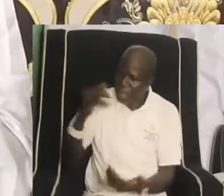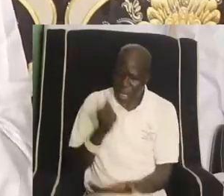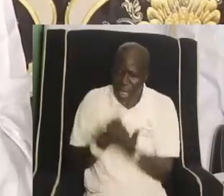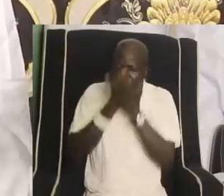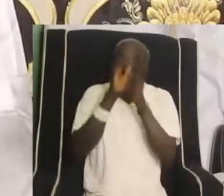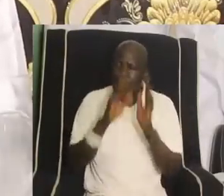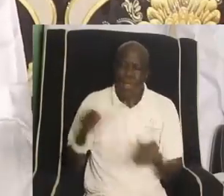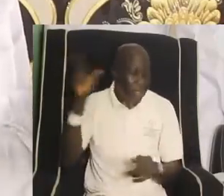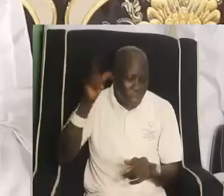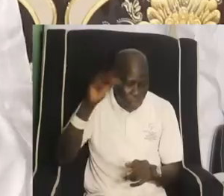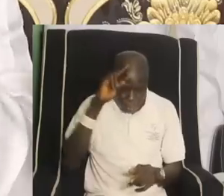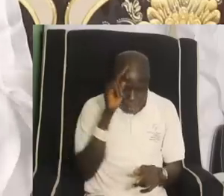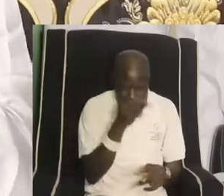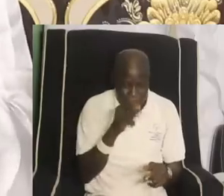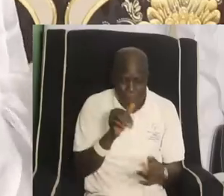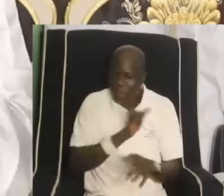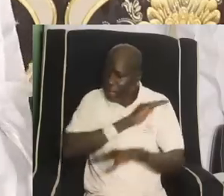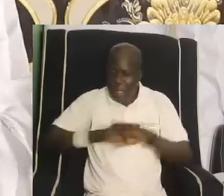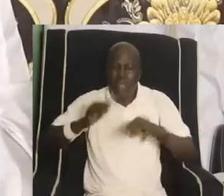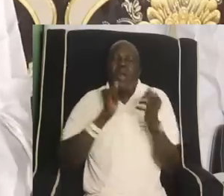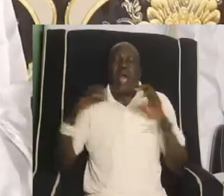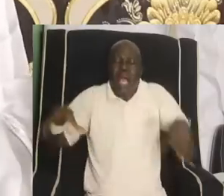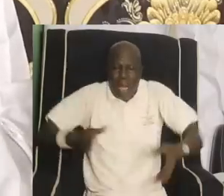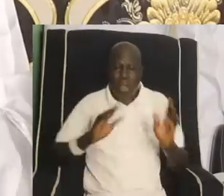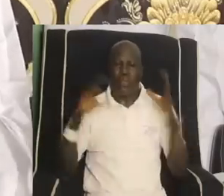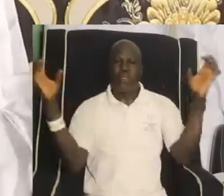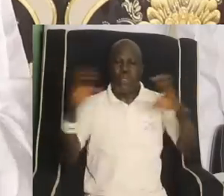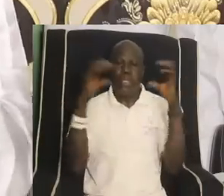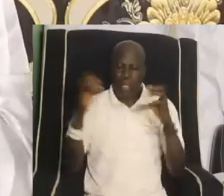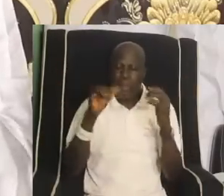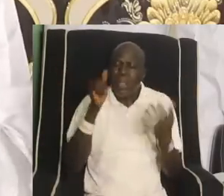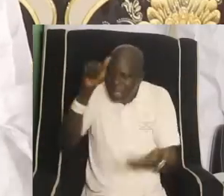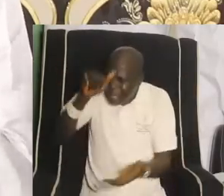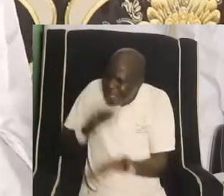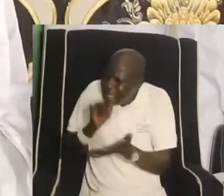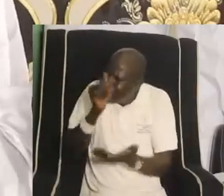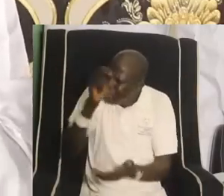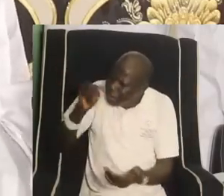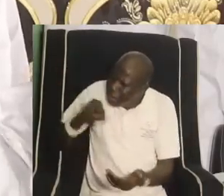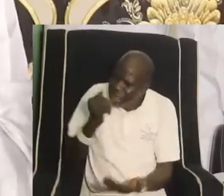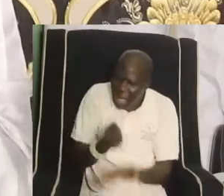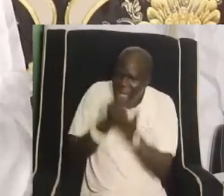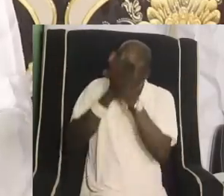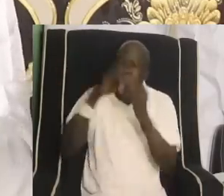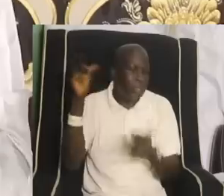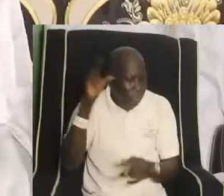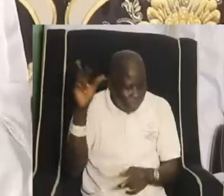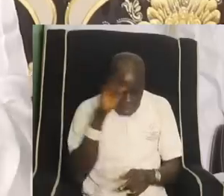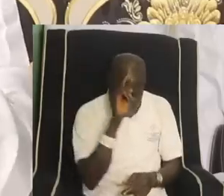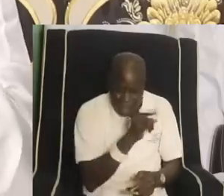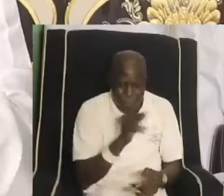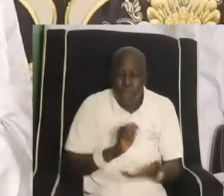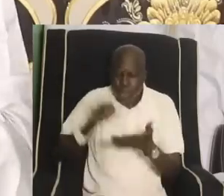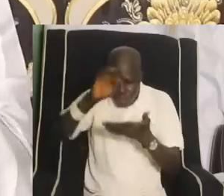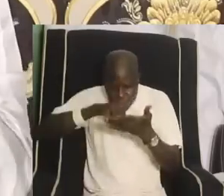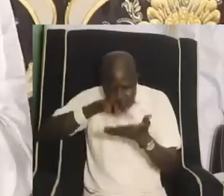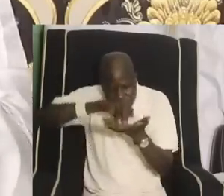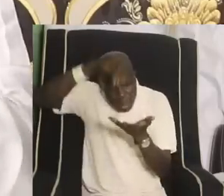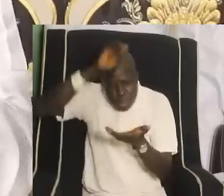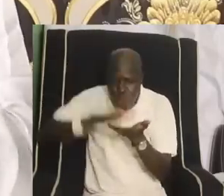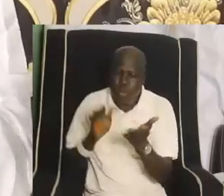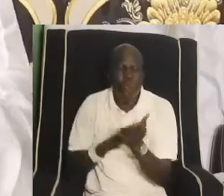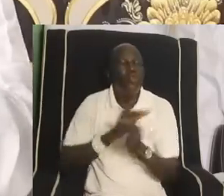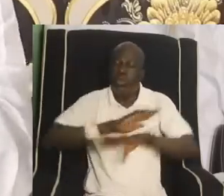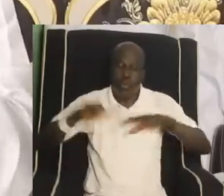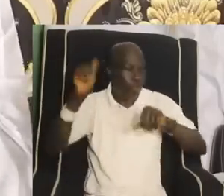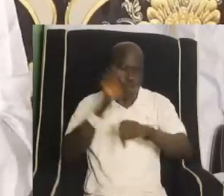help. Listen, sir. You're not allowed to be celebrated. You need help. Listen, sir. You did